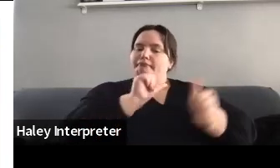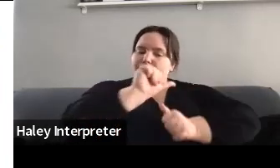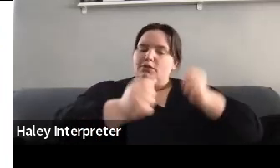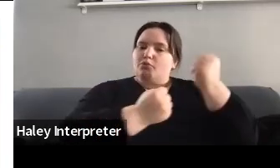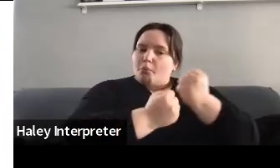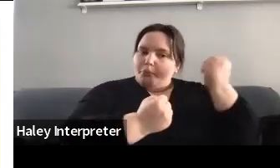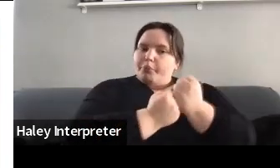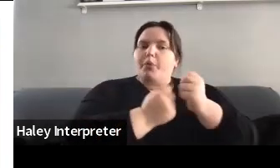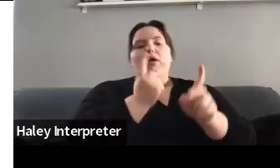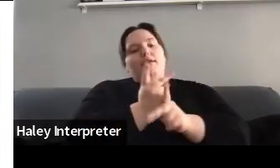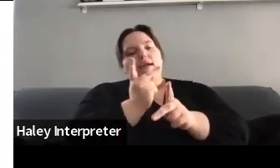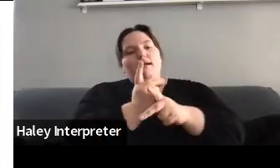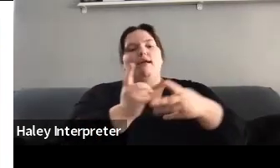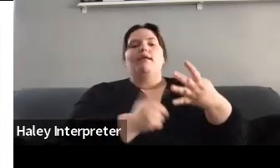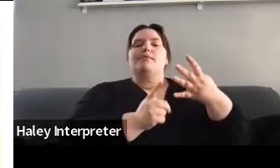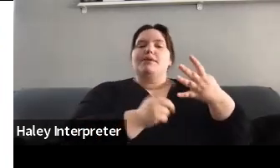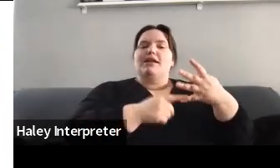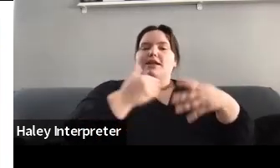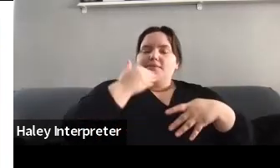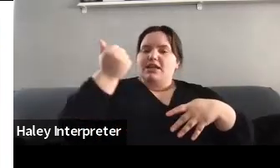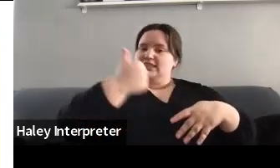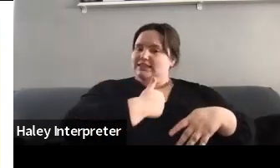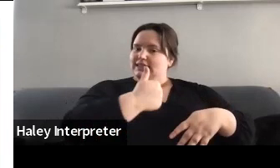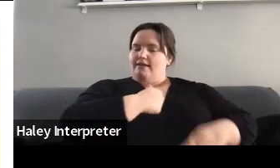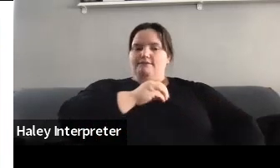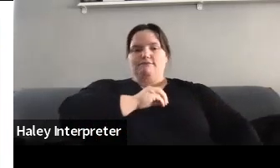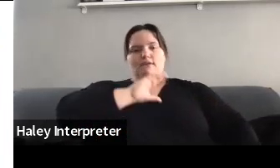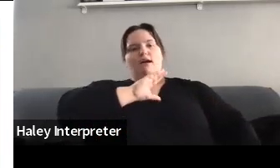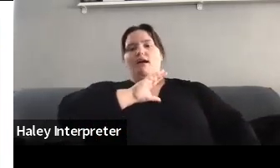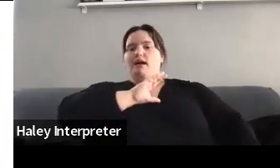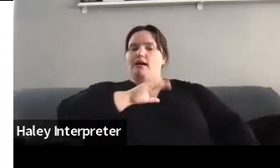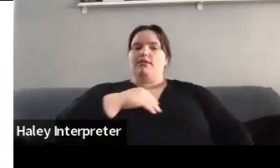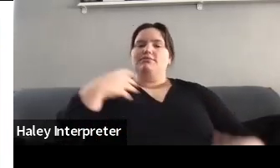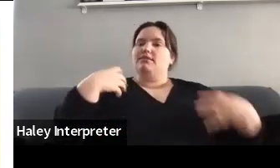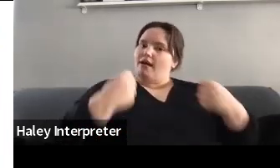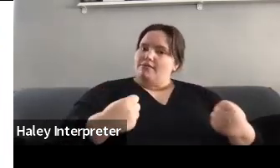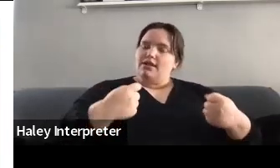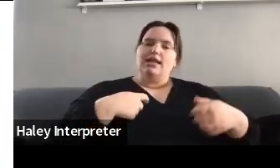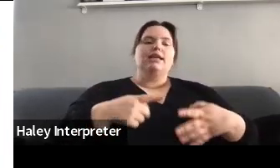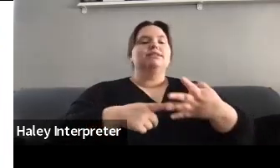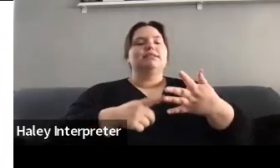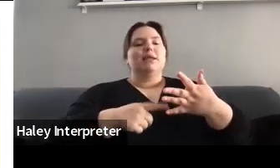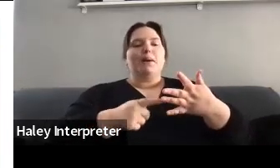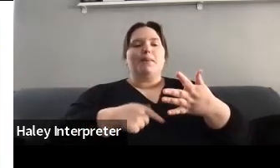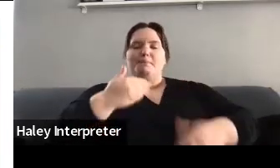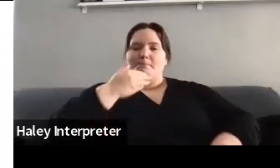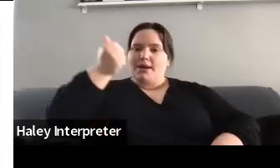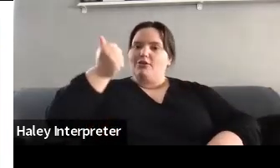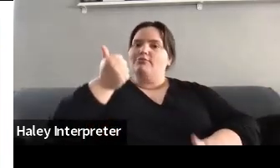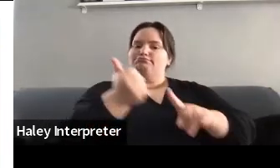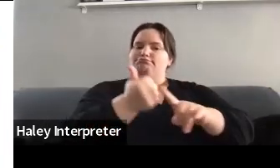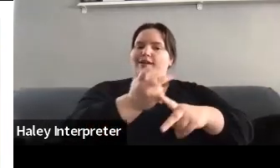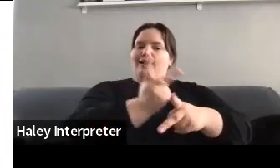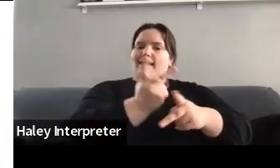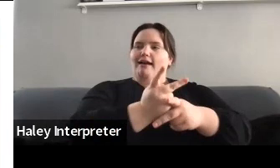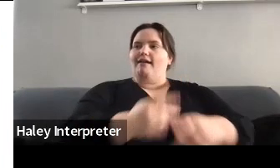better self-esteem and self-confidence, and better self-care for yourself. And I think we saw a lot of